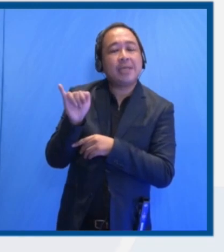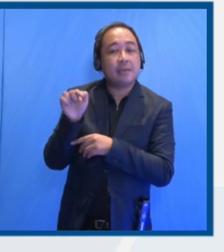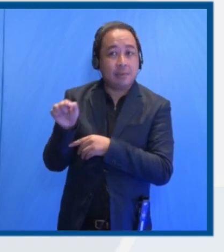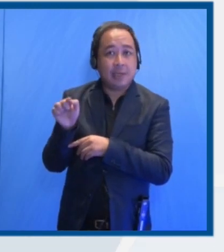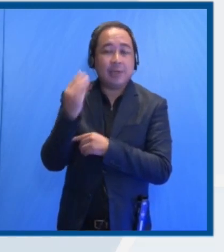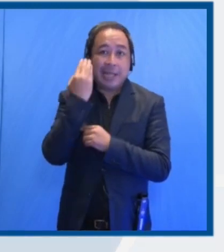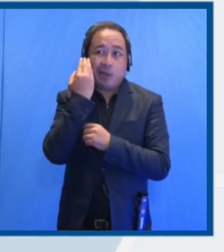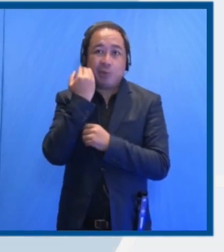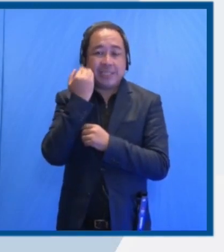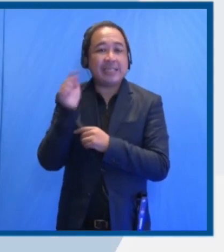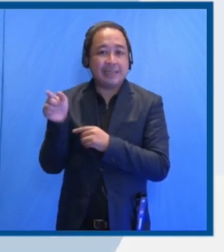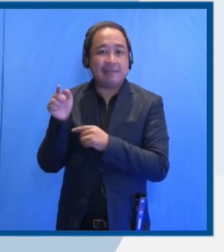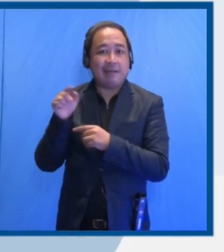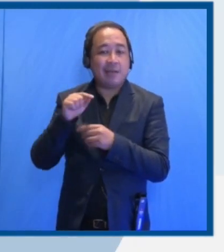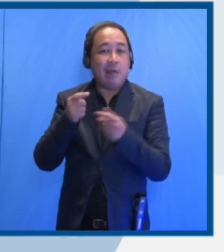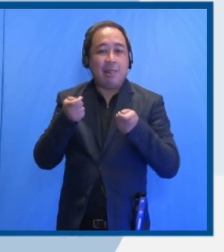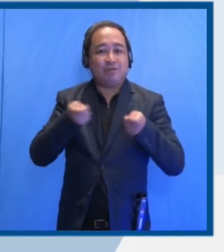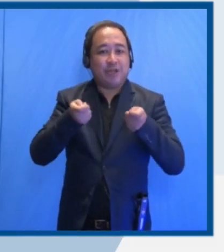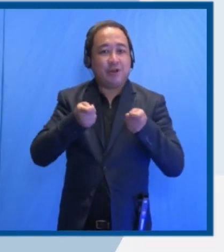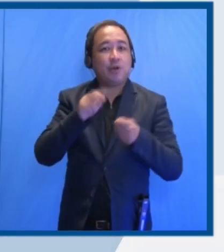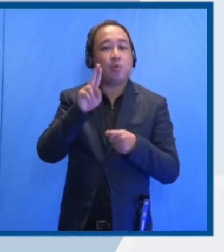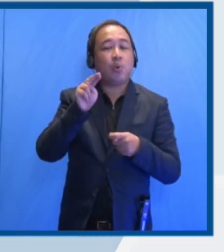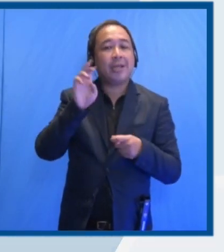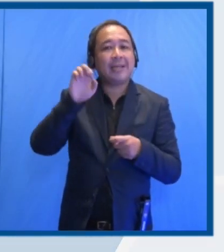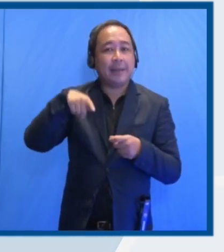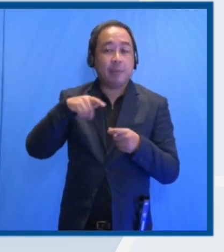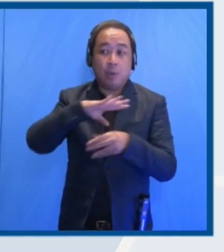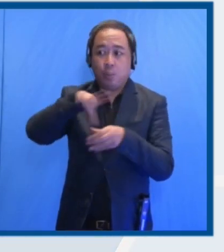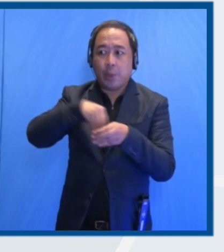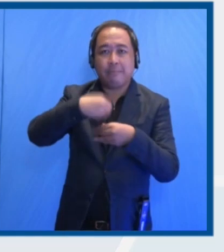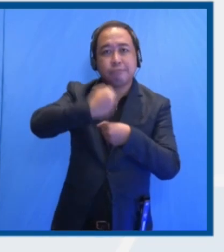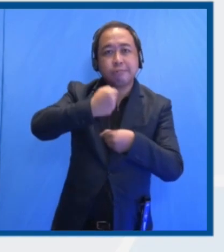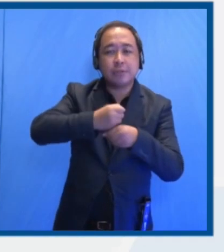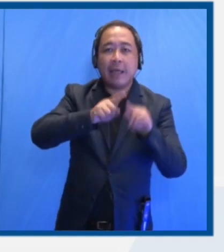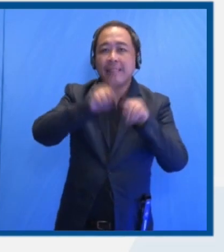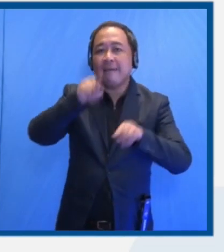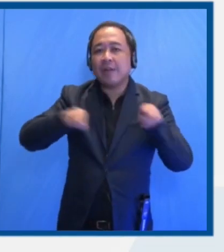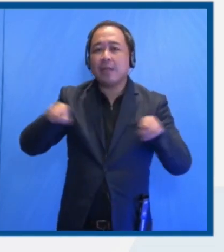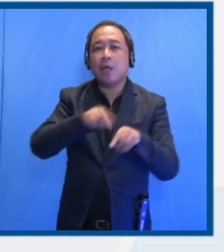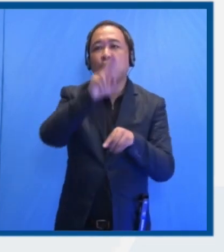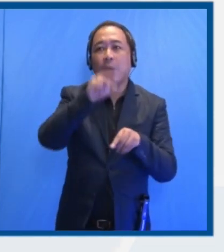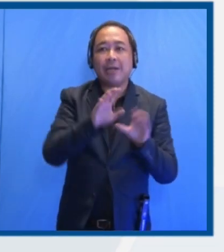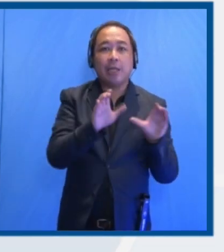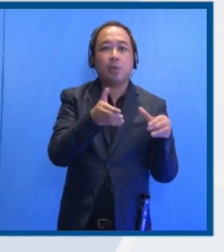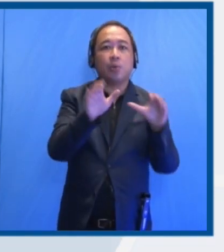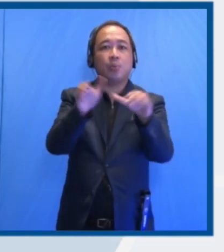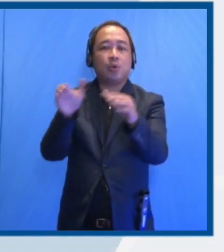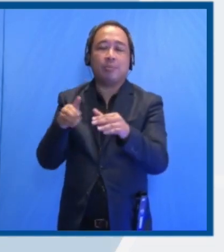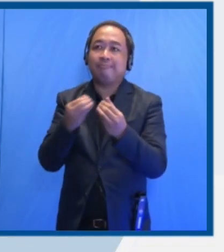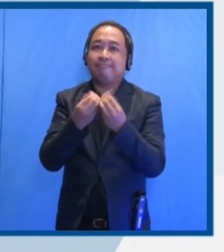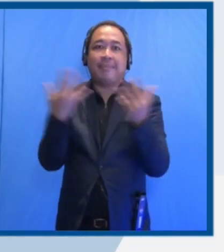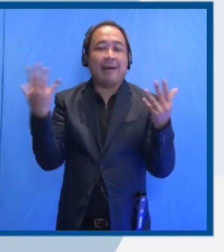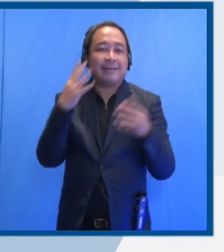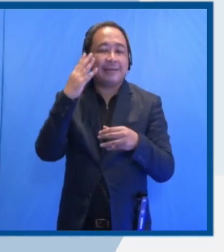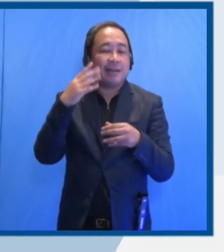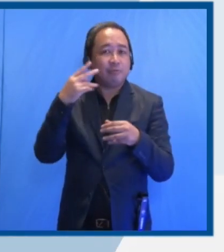Corporate Services in UNEP and has worked in a number of other UN agencies and has a vast experience on